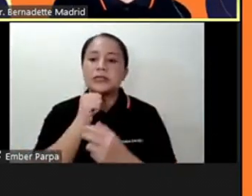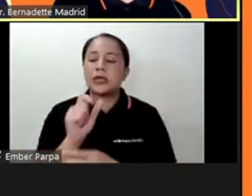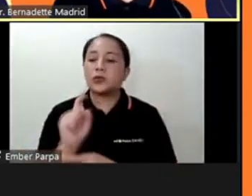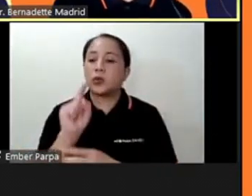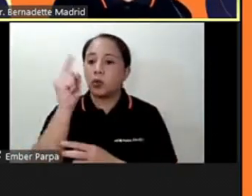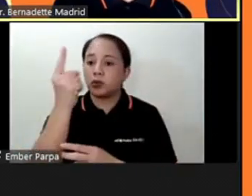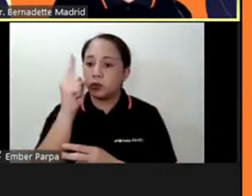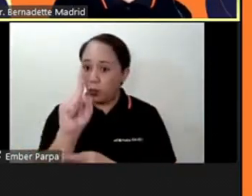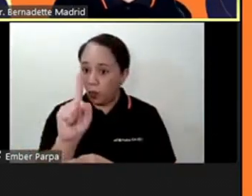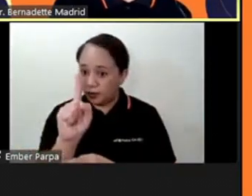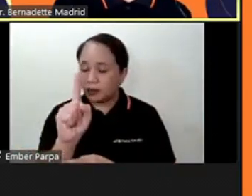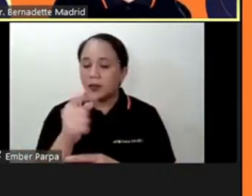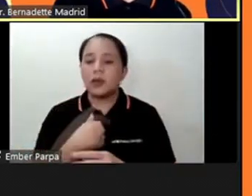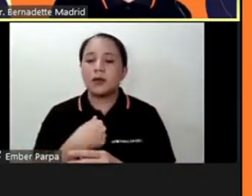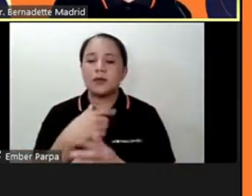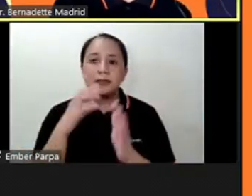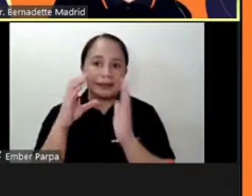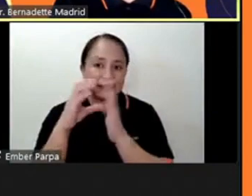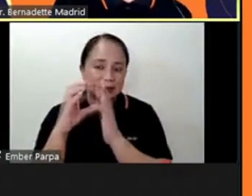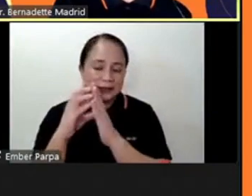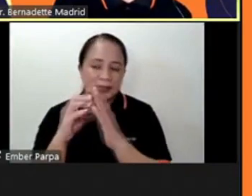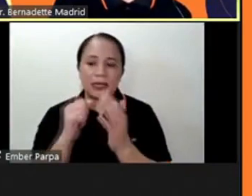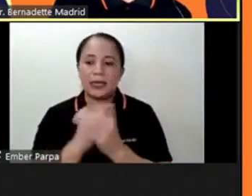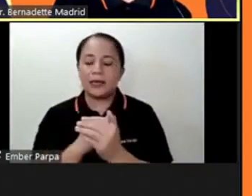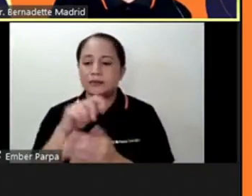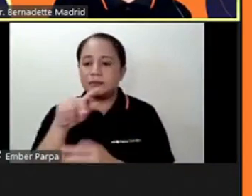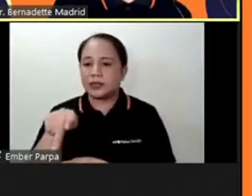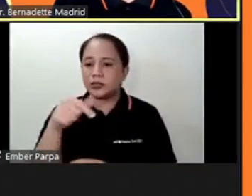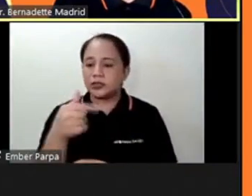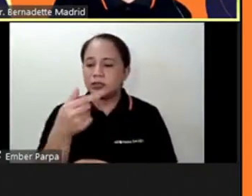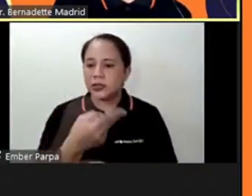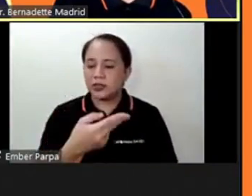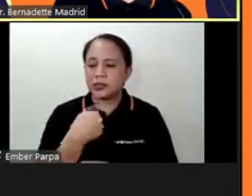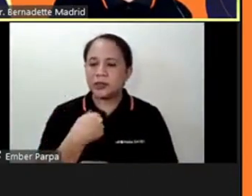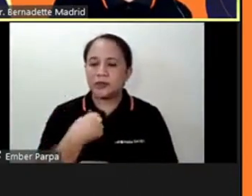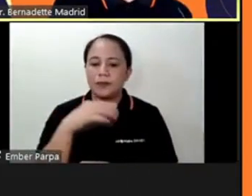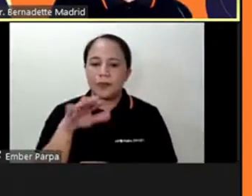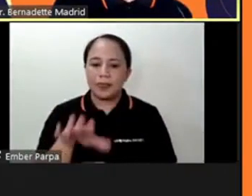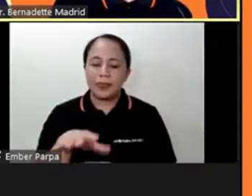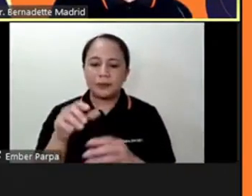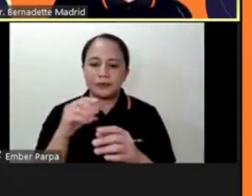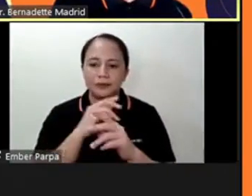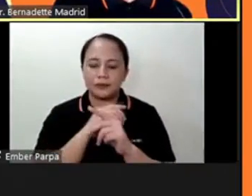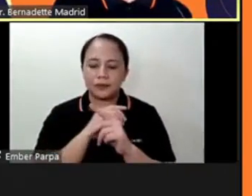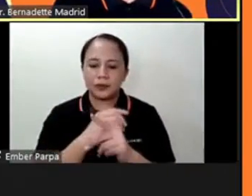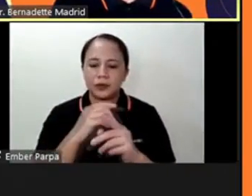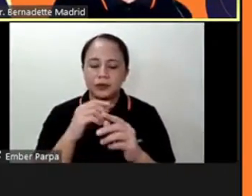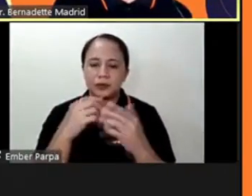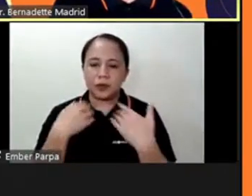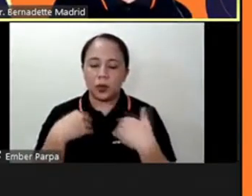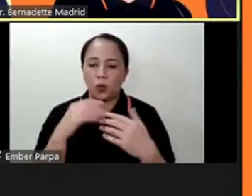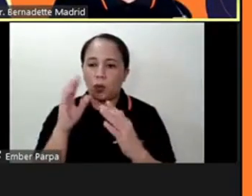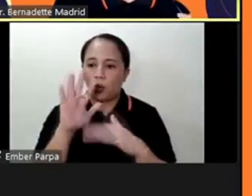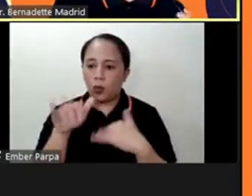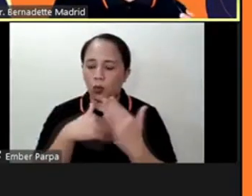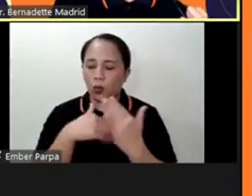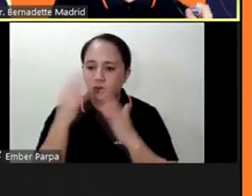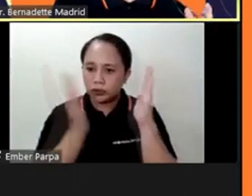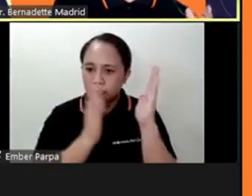one way between the city and the PGH, Child Protection Unit, so that all the services